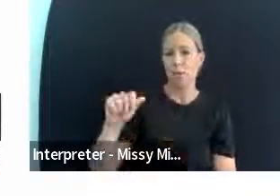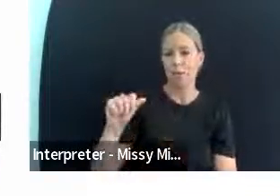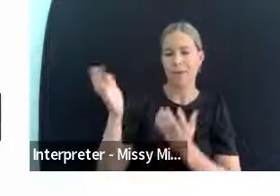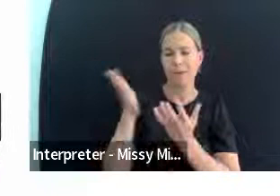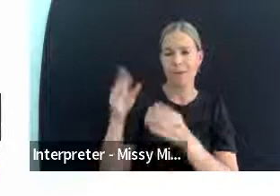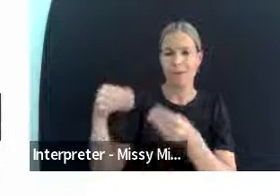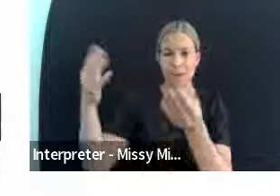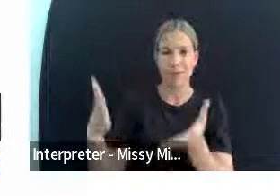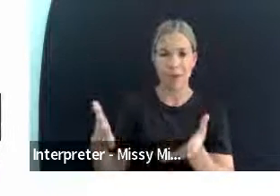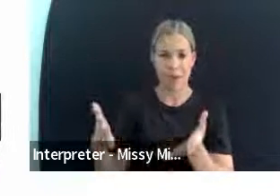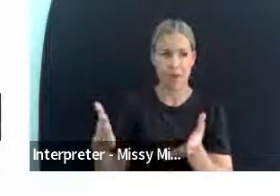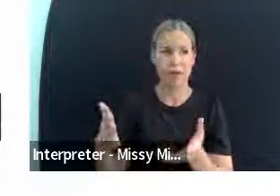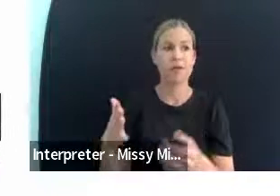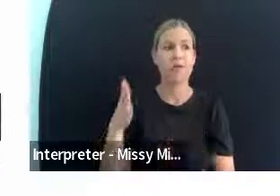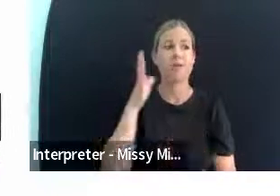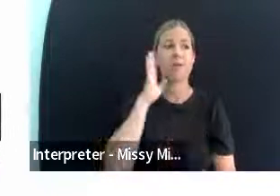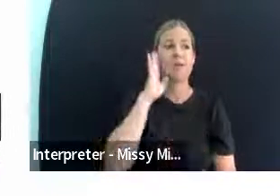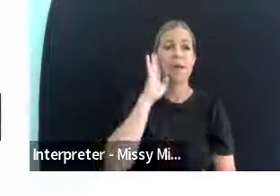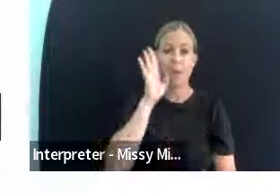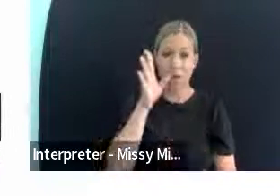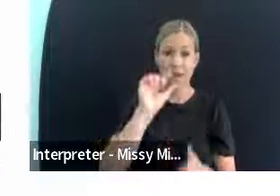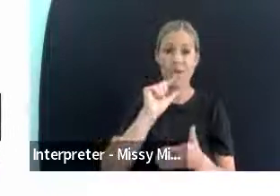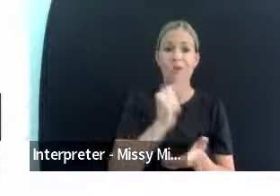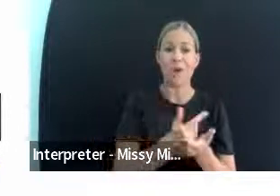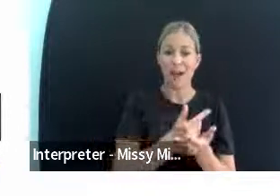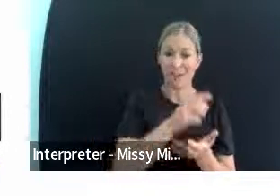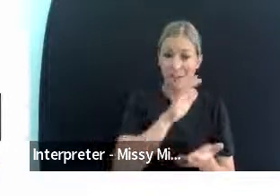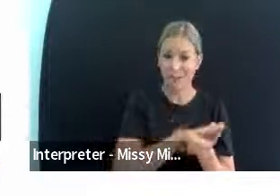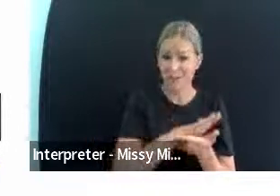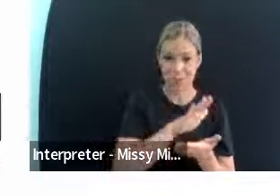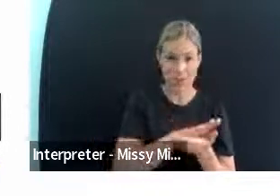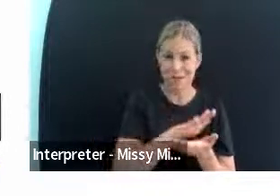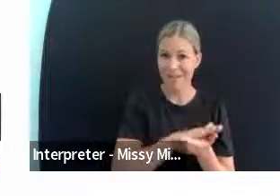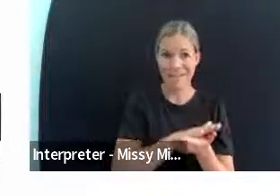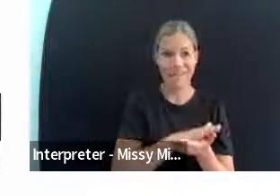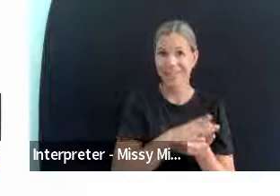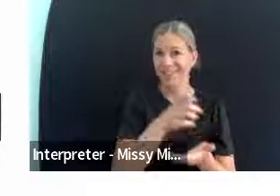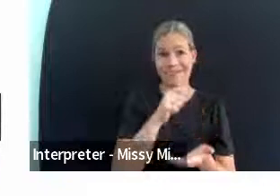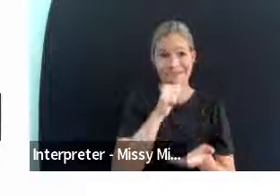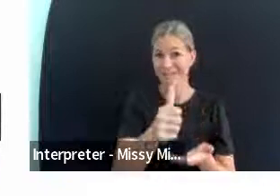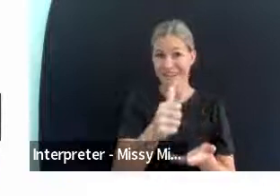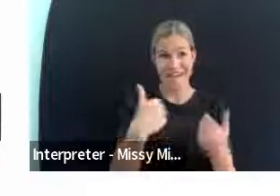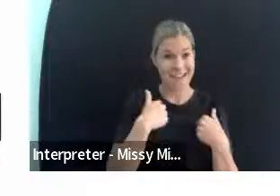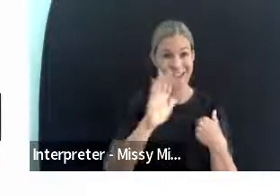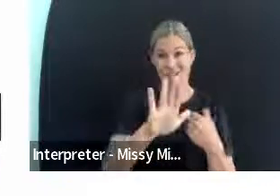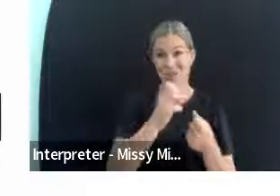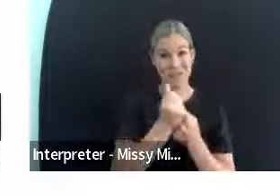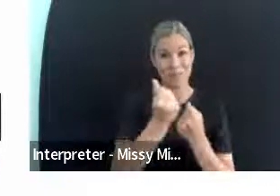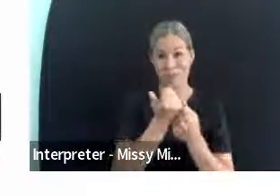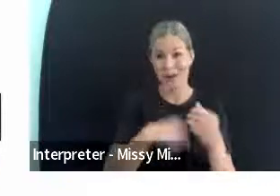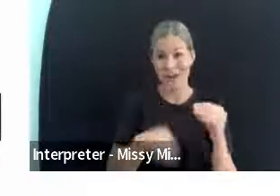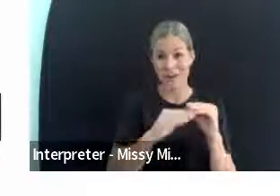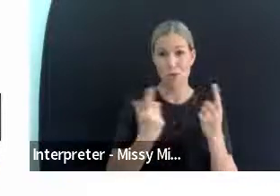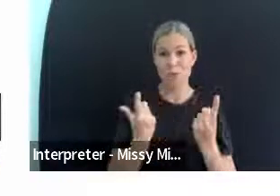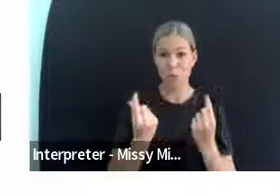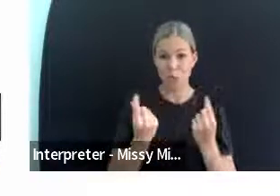be leaving school. They're not going to have you anymore at some point, but they need to have this ongoing connection, because